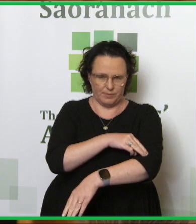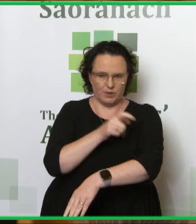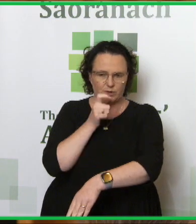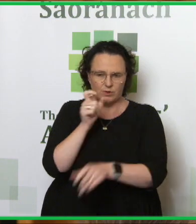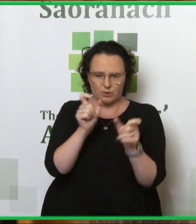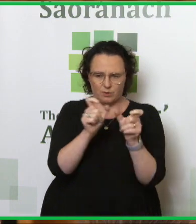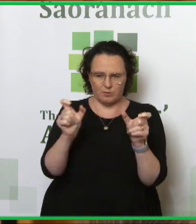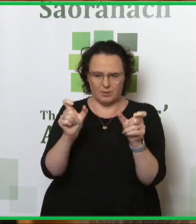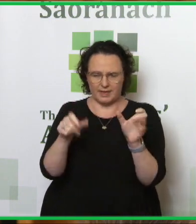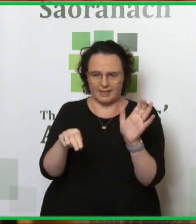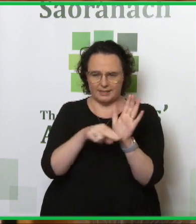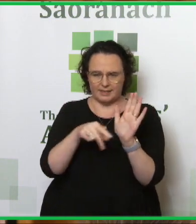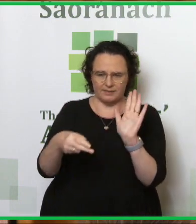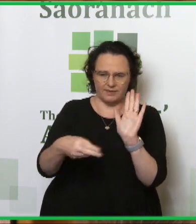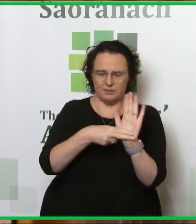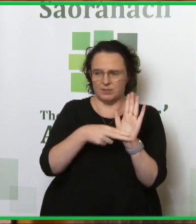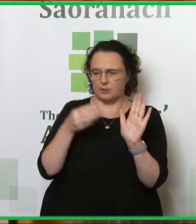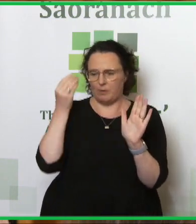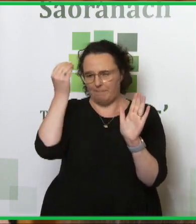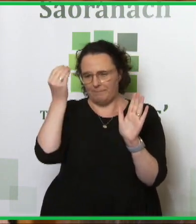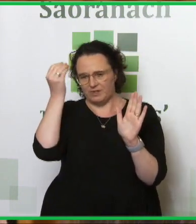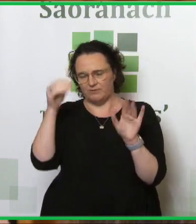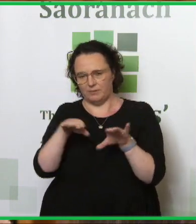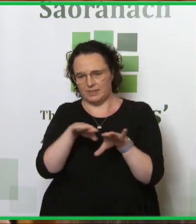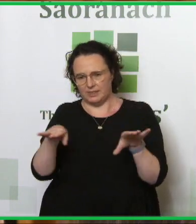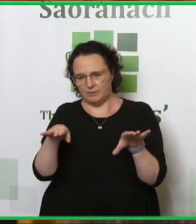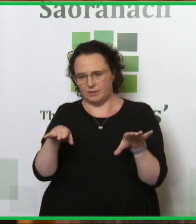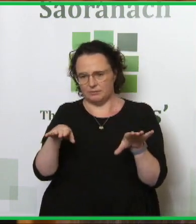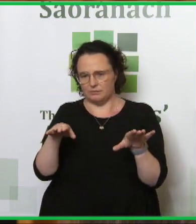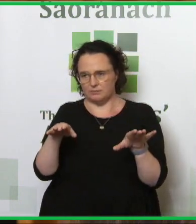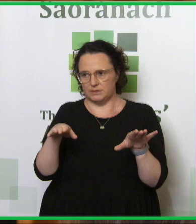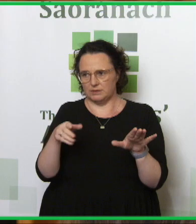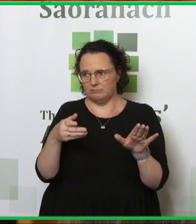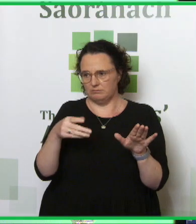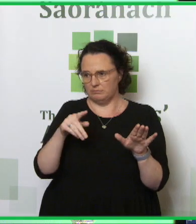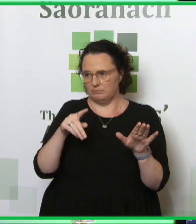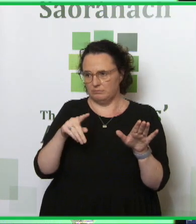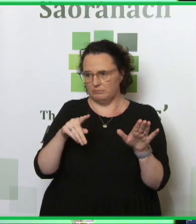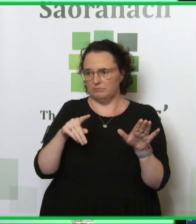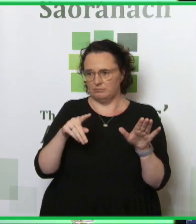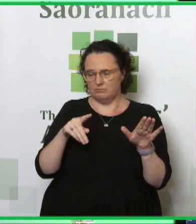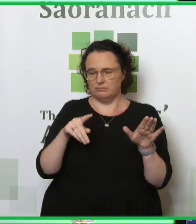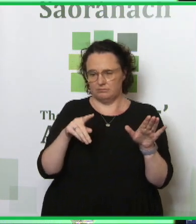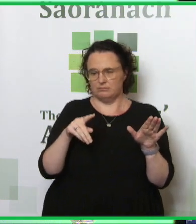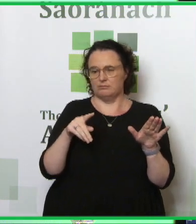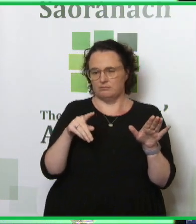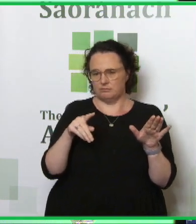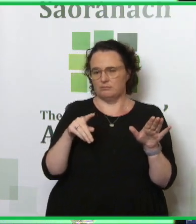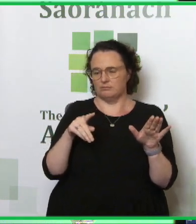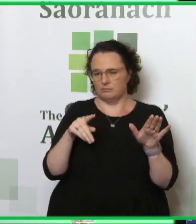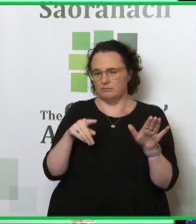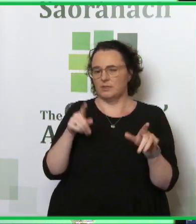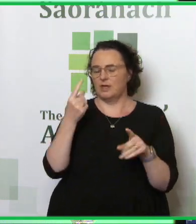slightly stigmatising. That was an opinion from the table. I don't know if it wants to be brought forward. And this is in relation to 1.3.